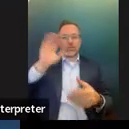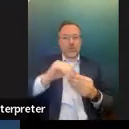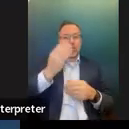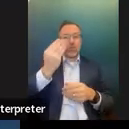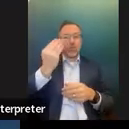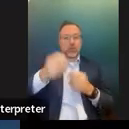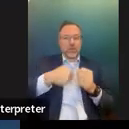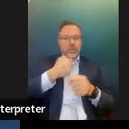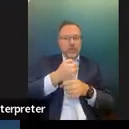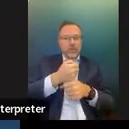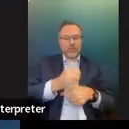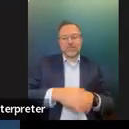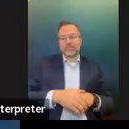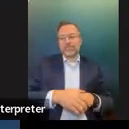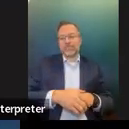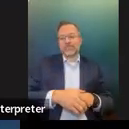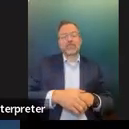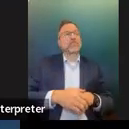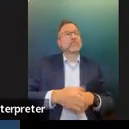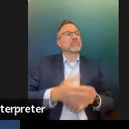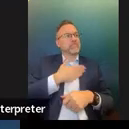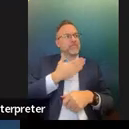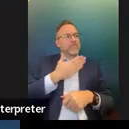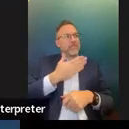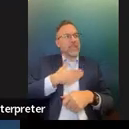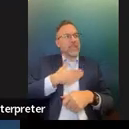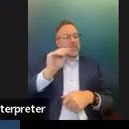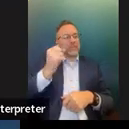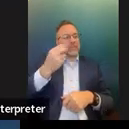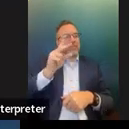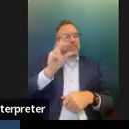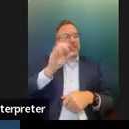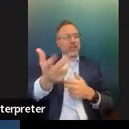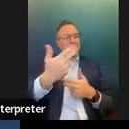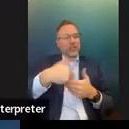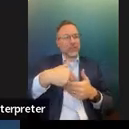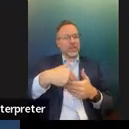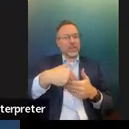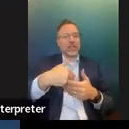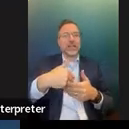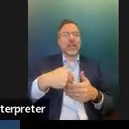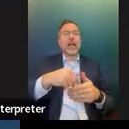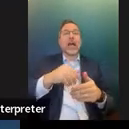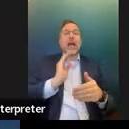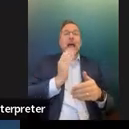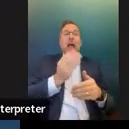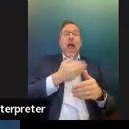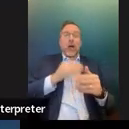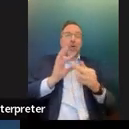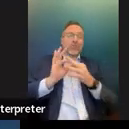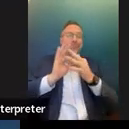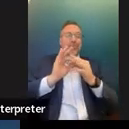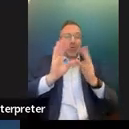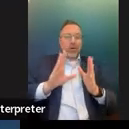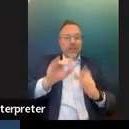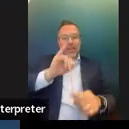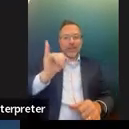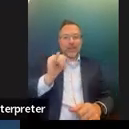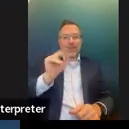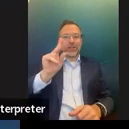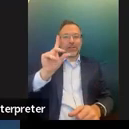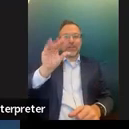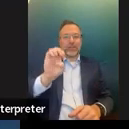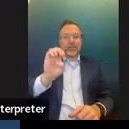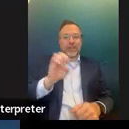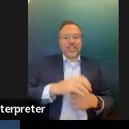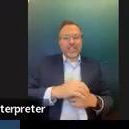We are very happy to have Ashley join our team. And of course, our wrangler extraordinaire, Julie Pelletier, who takes very good Am